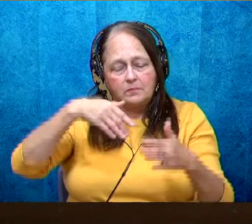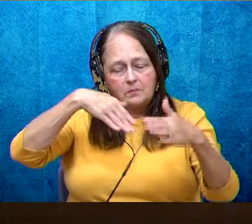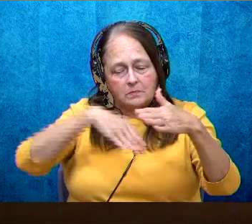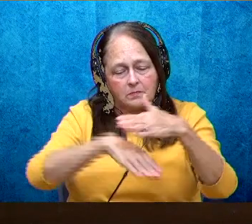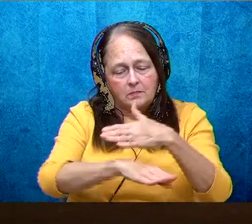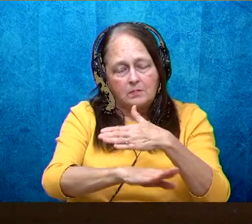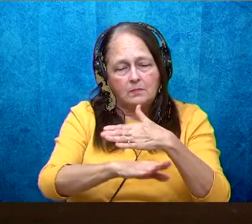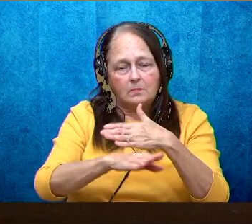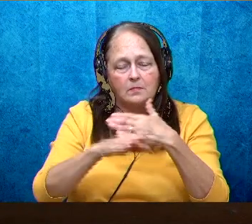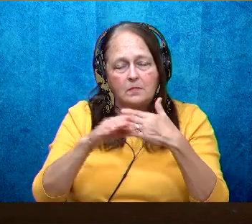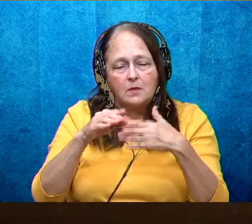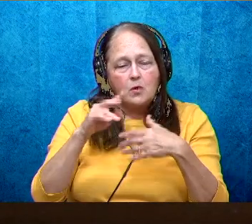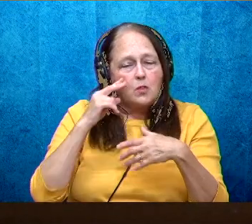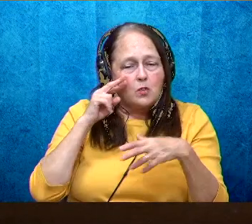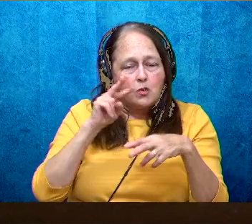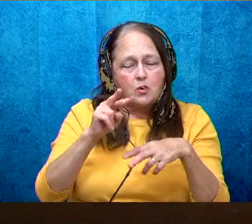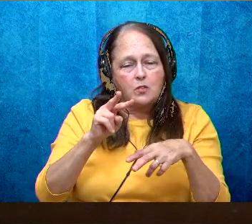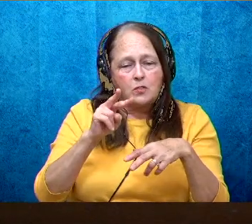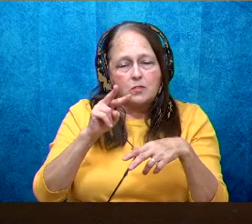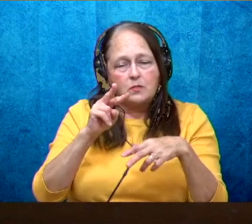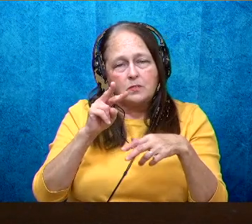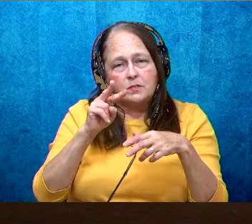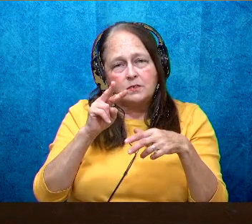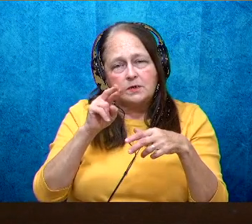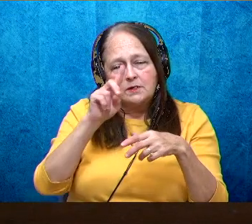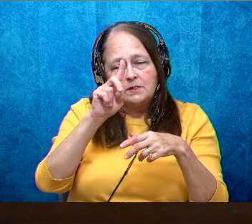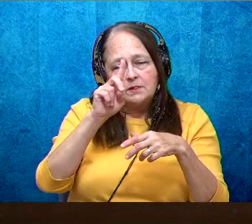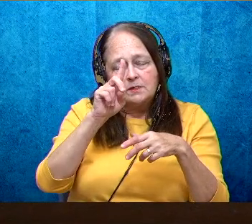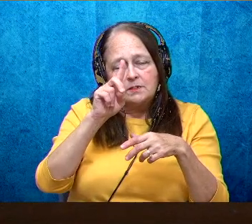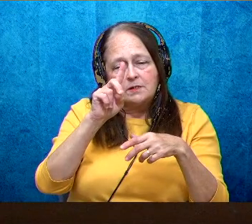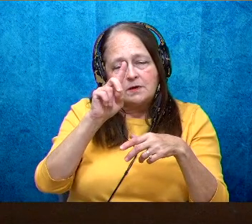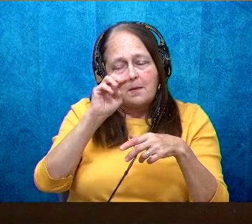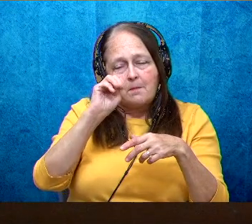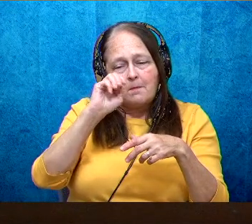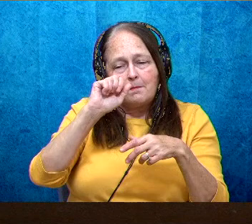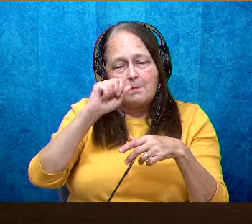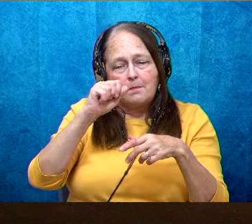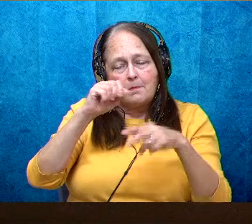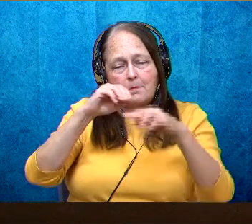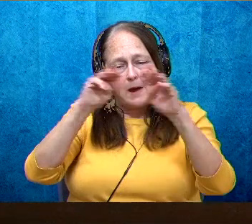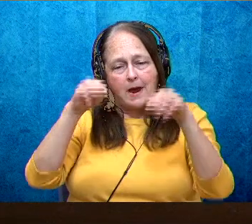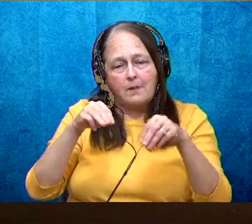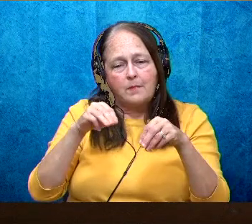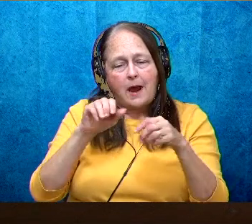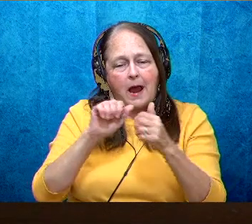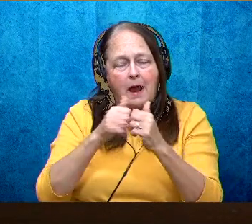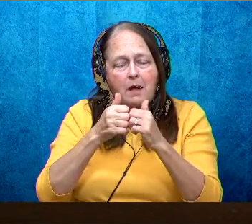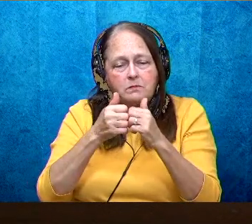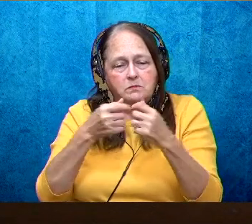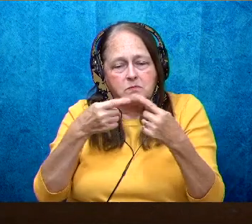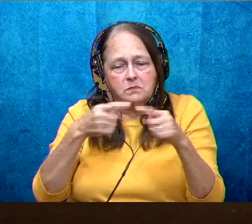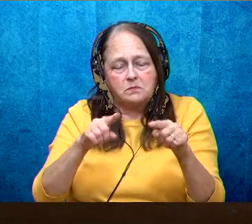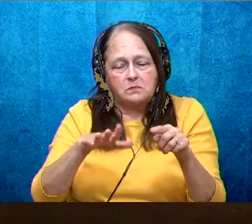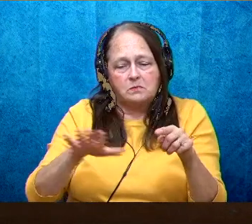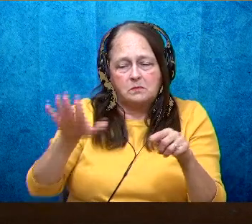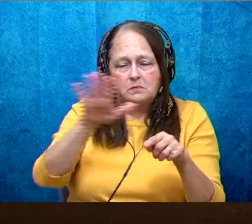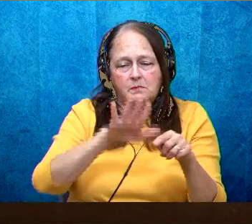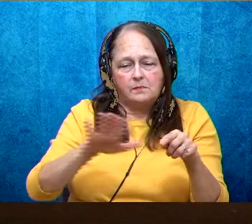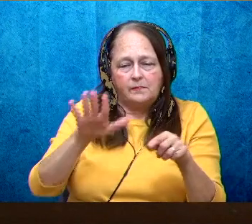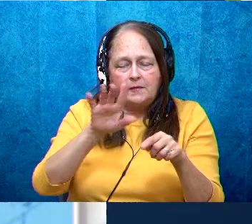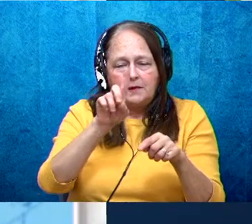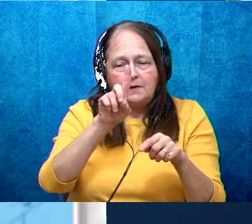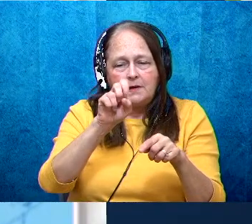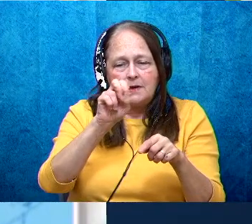We can also look at a population density map to see how this plays out. On this